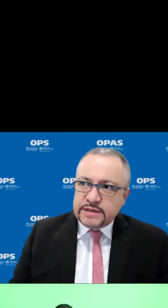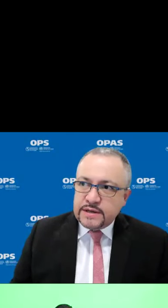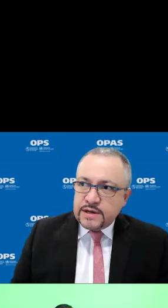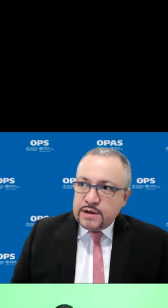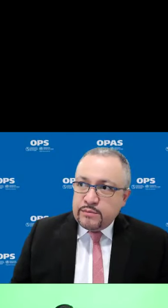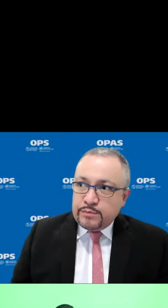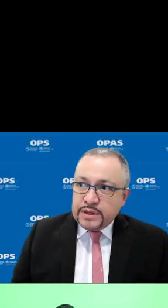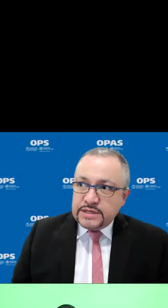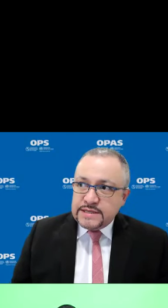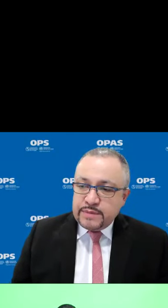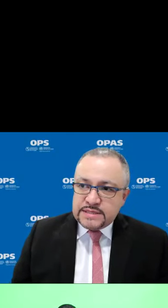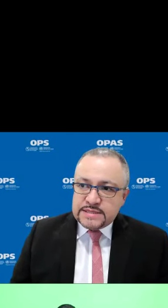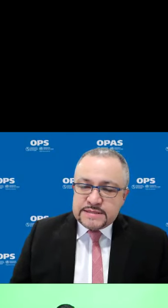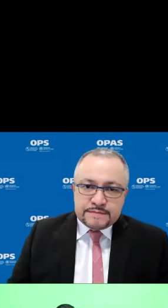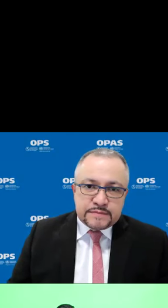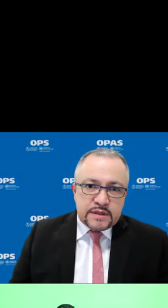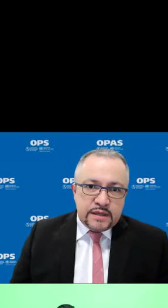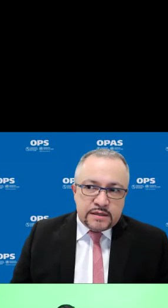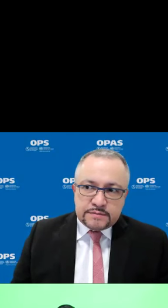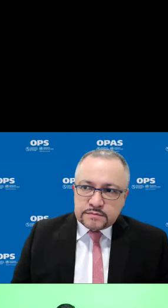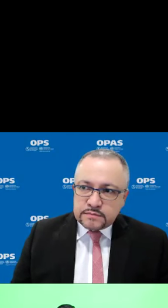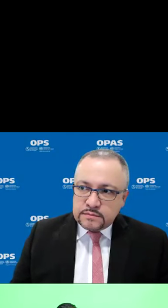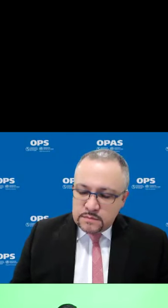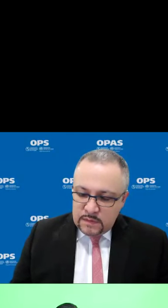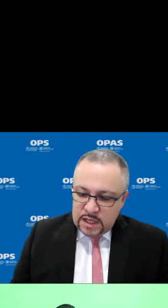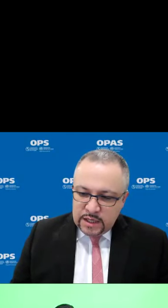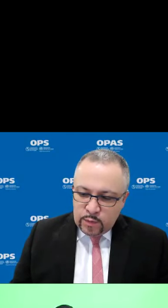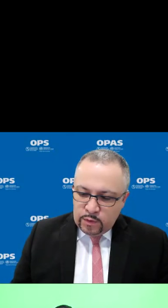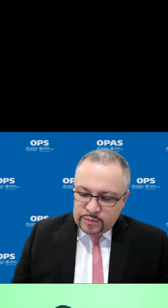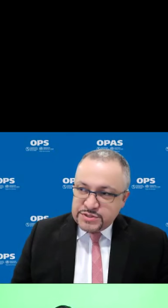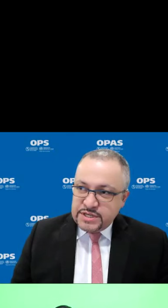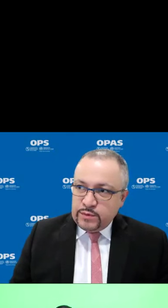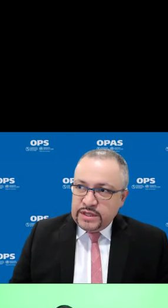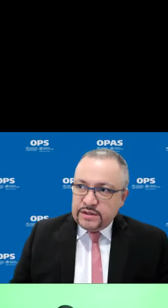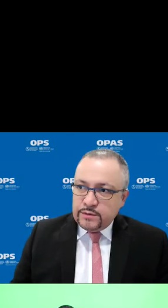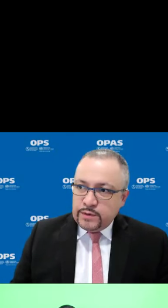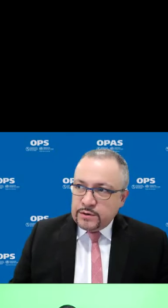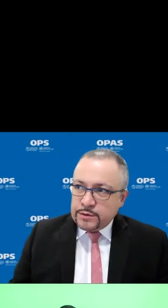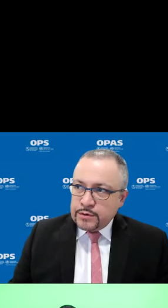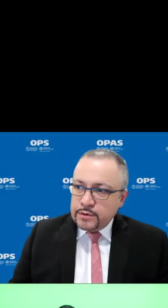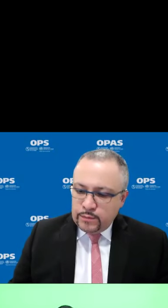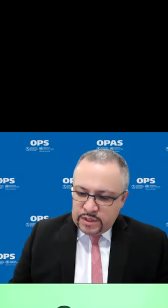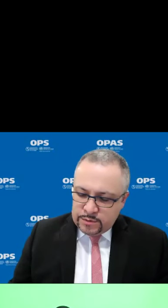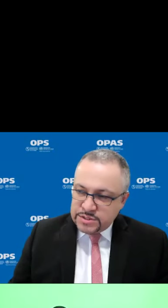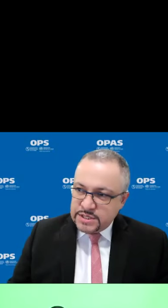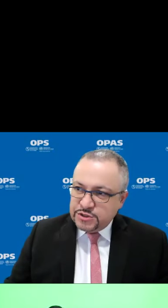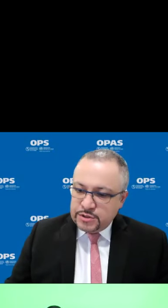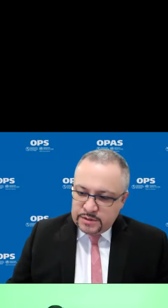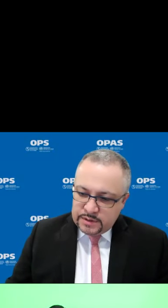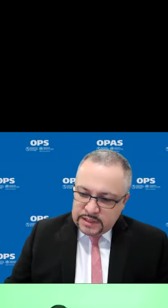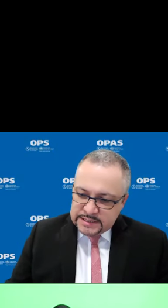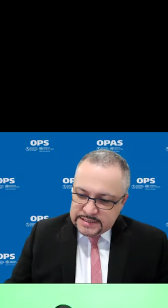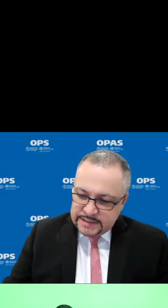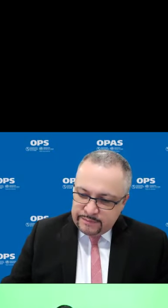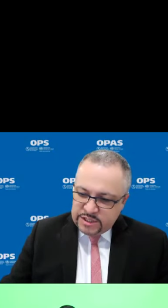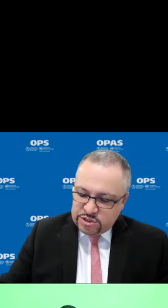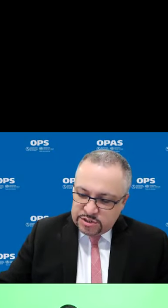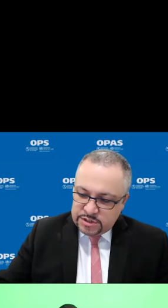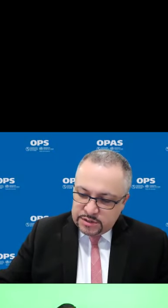900 participants, and we will proceed with our session